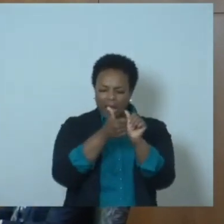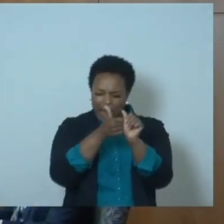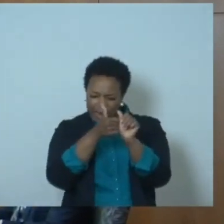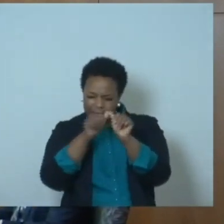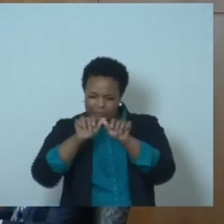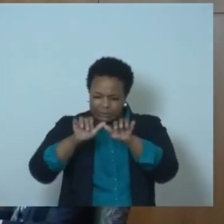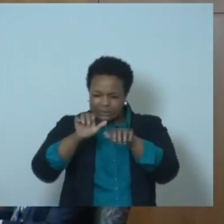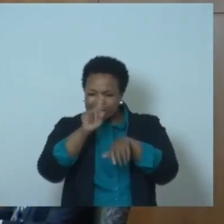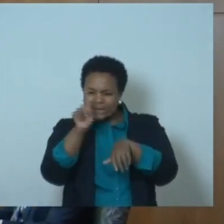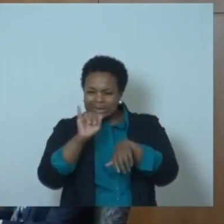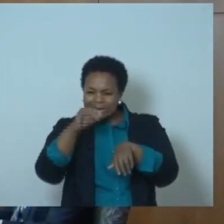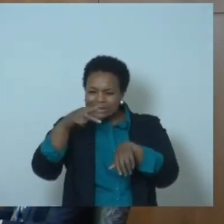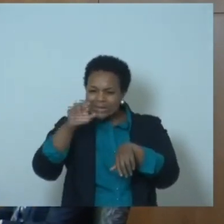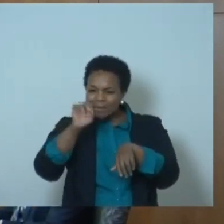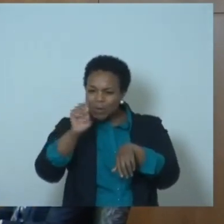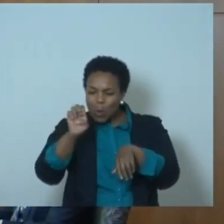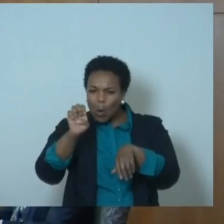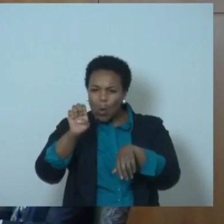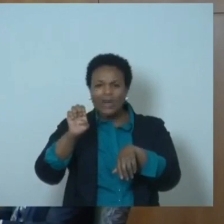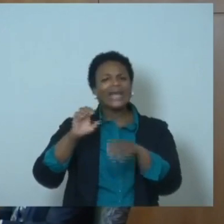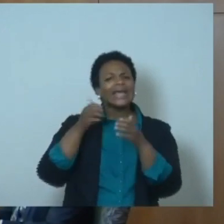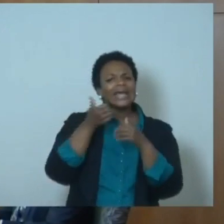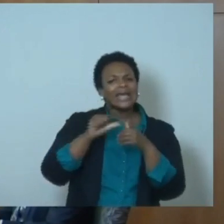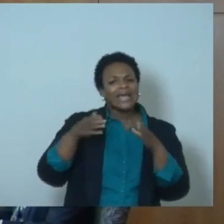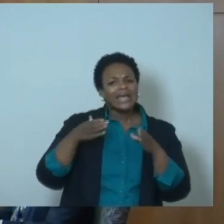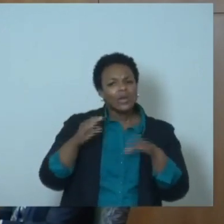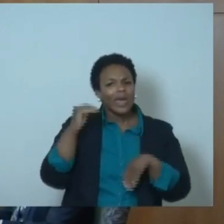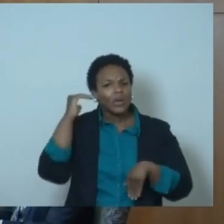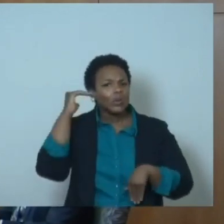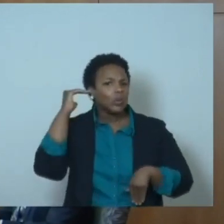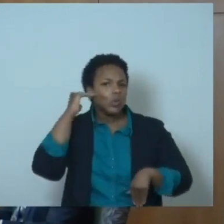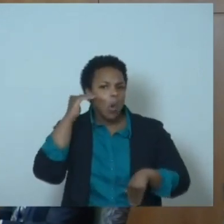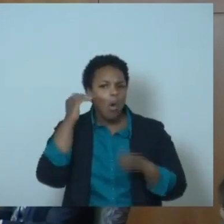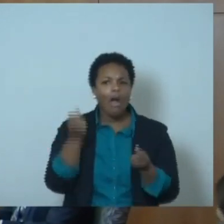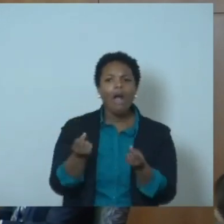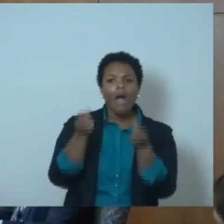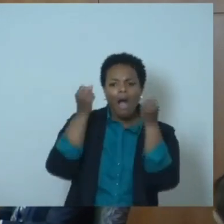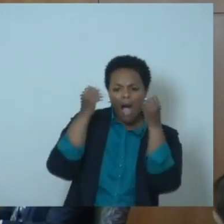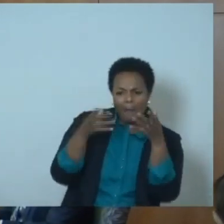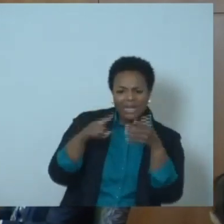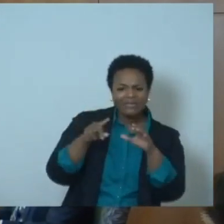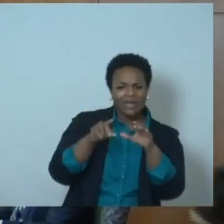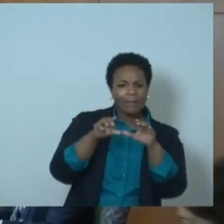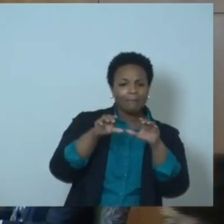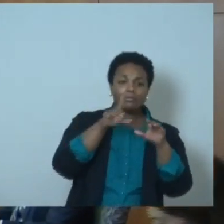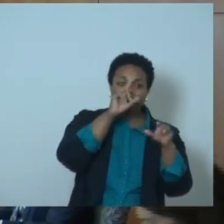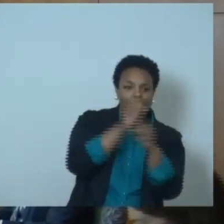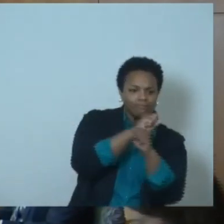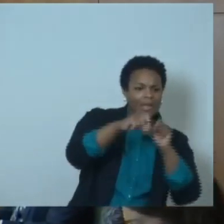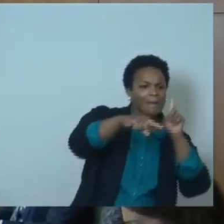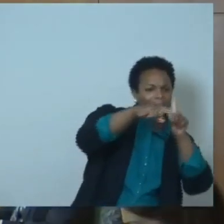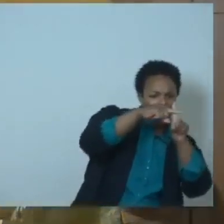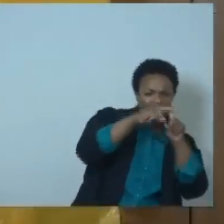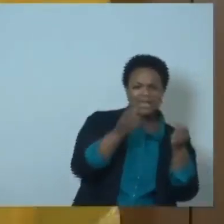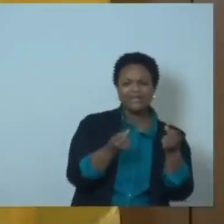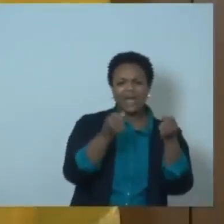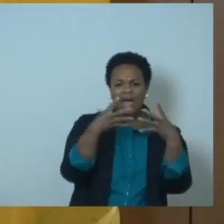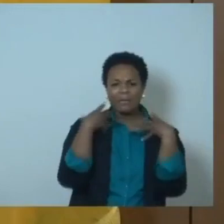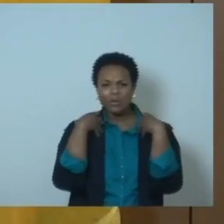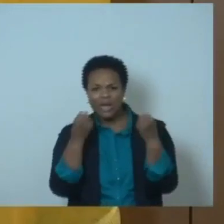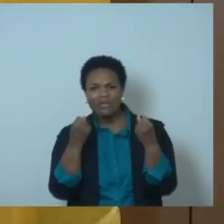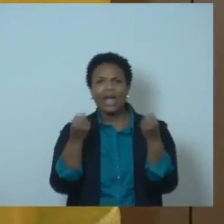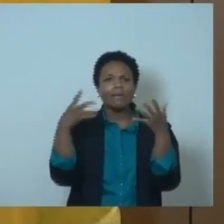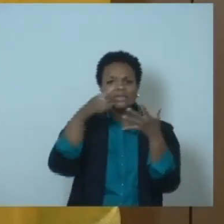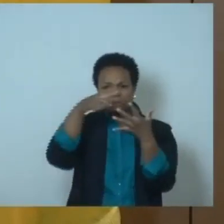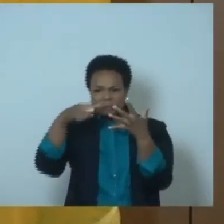many are active, how many are hospitalized, et cetera, any of those additional numbers that would be added to that website? Thank you. I'll do that.